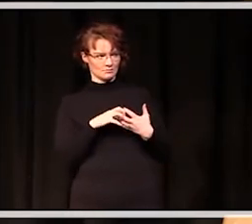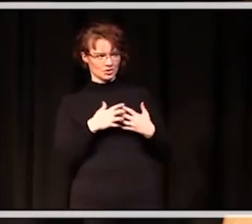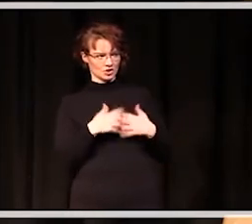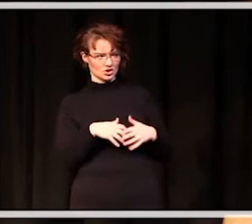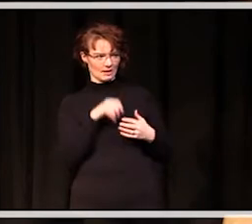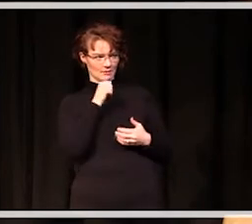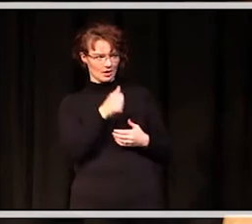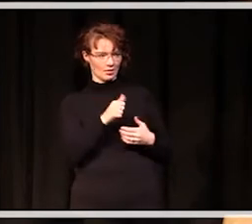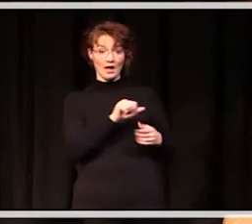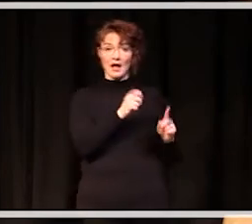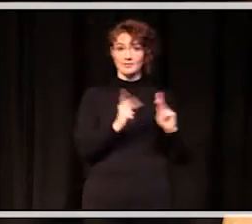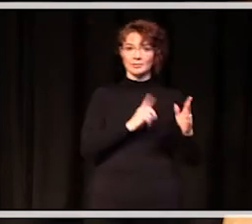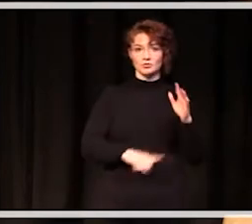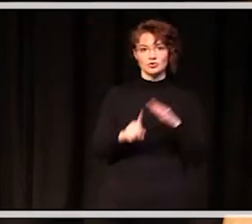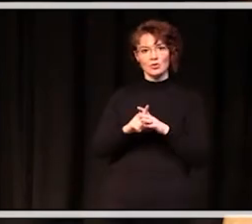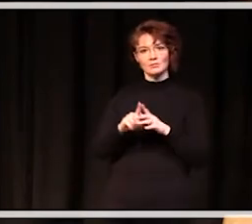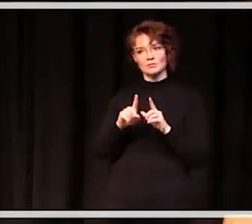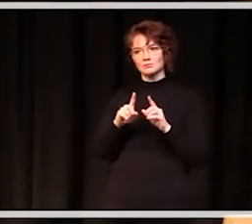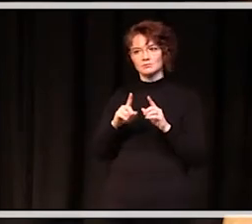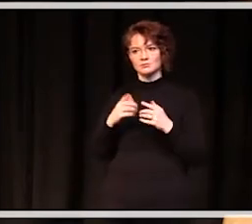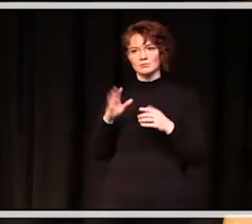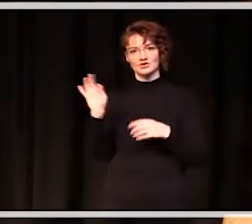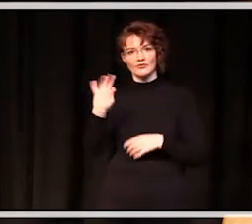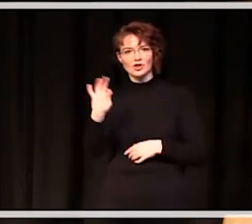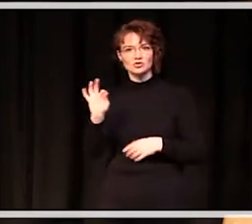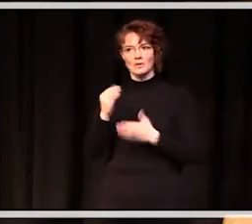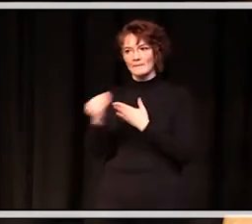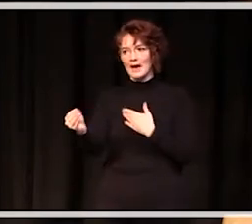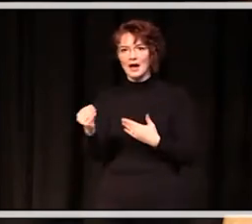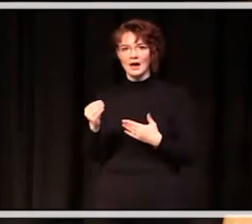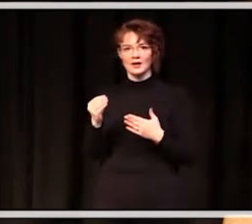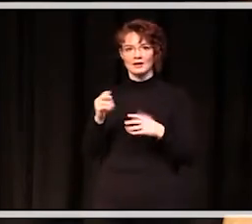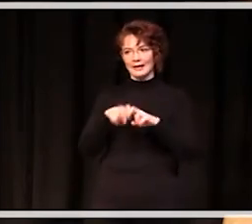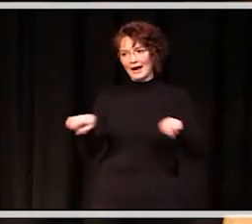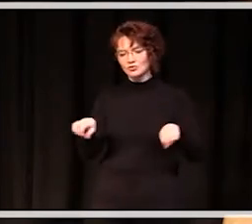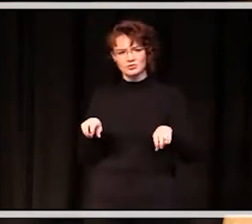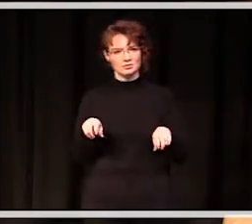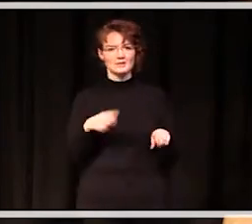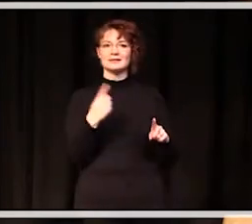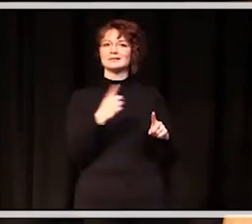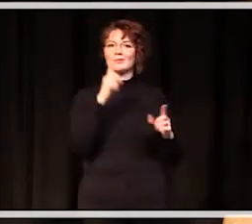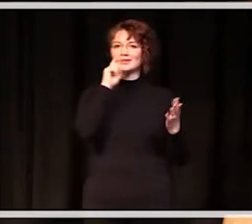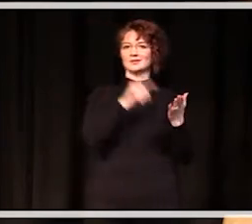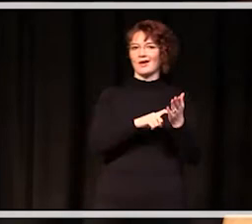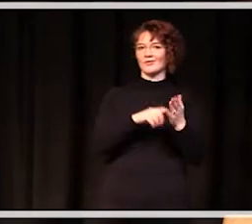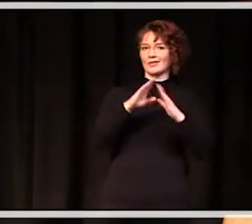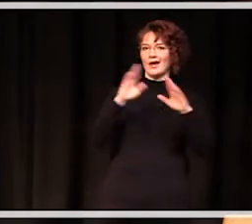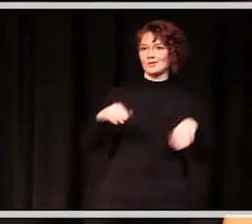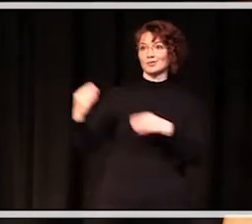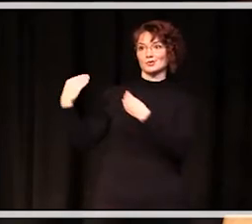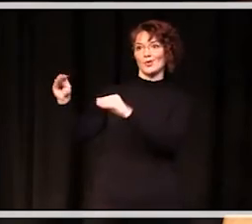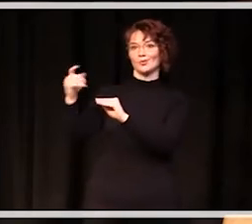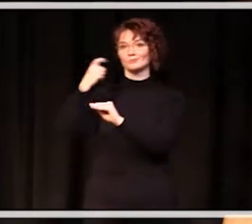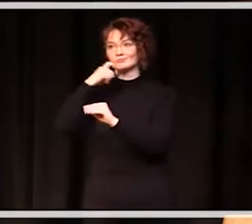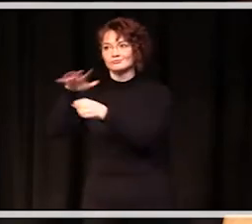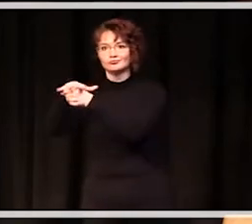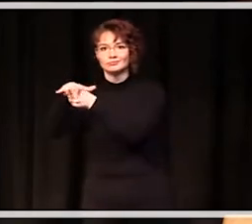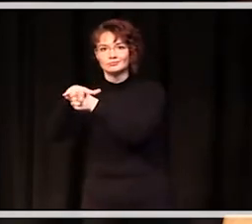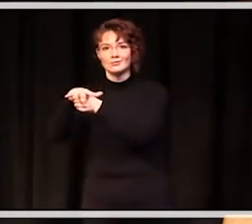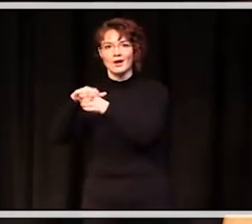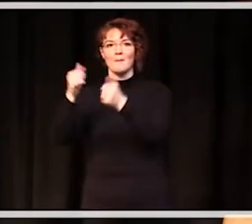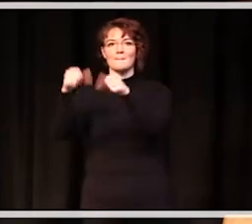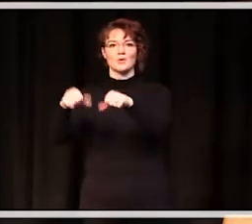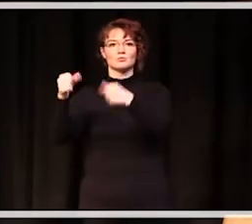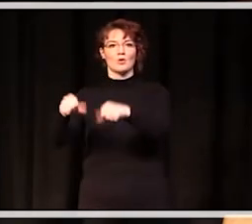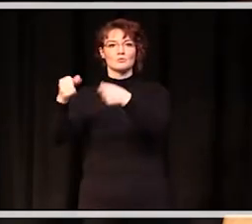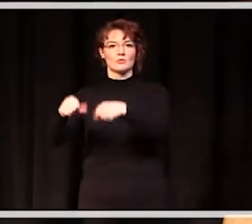to buy furniture, couches, chairs, and someone had discovered that a house had been sold and someone was moving and put these posts